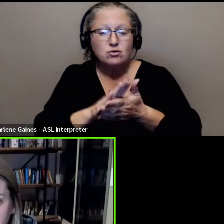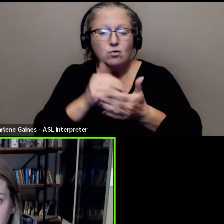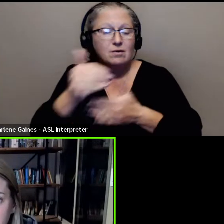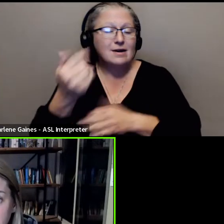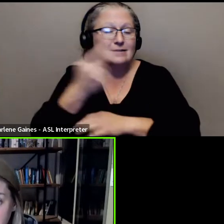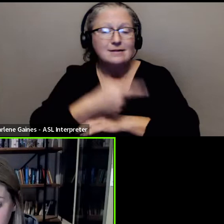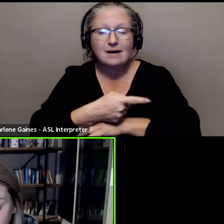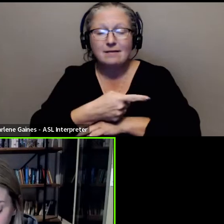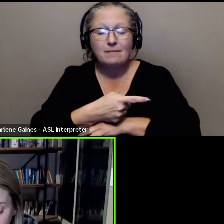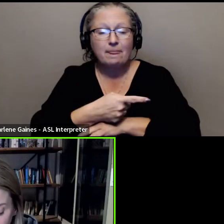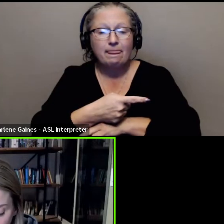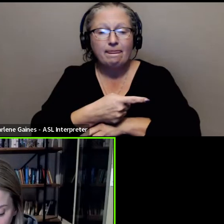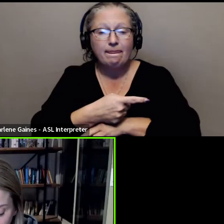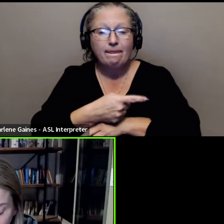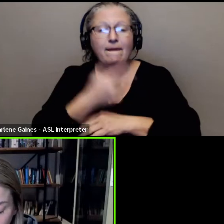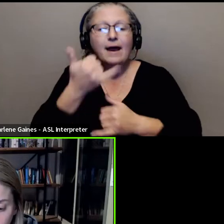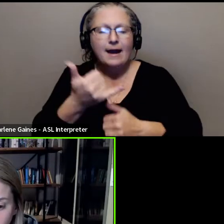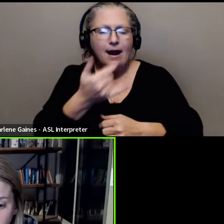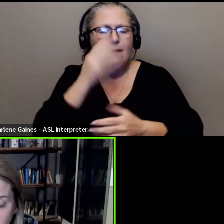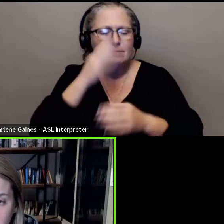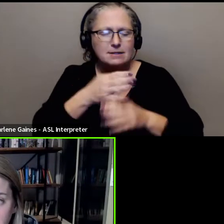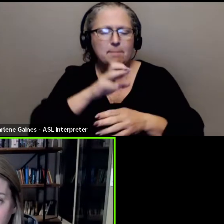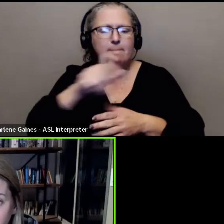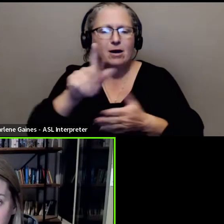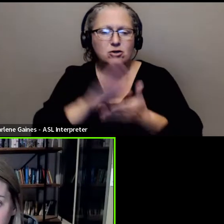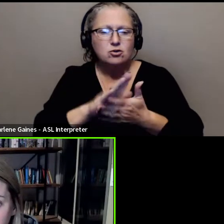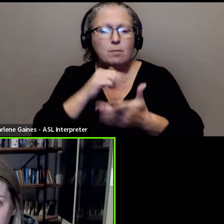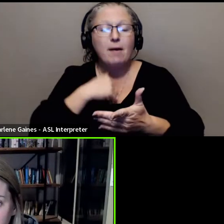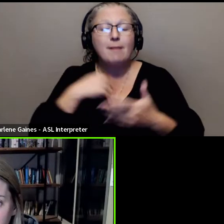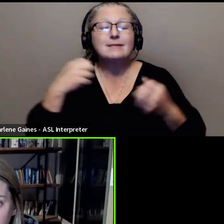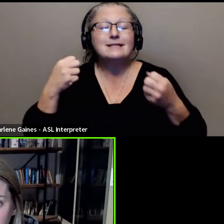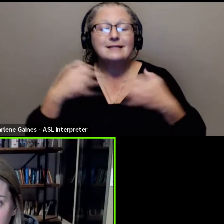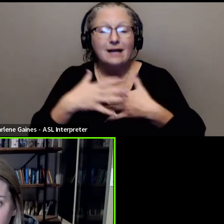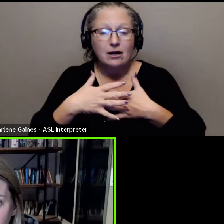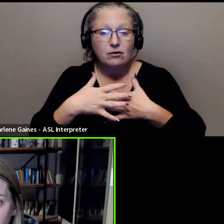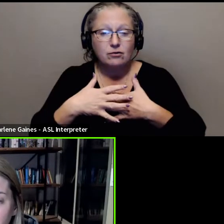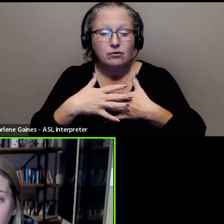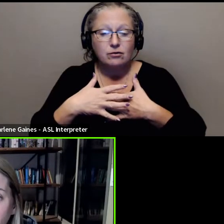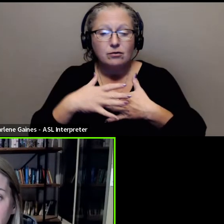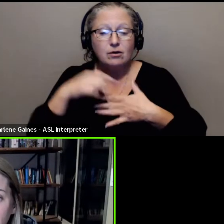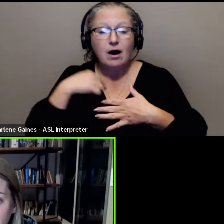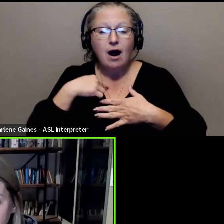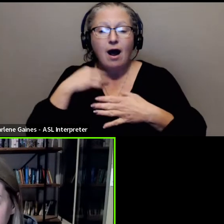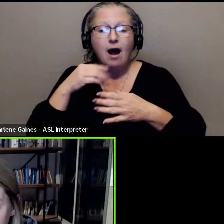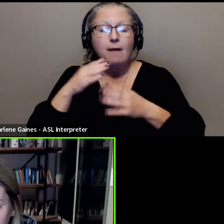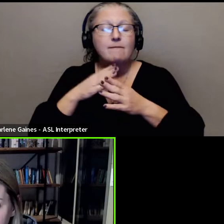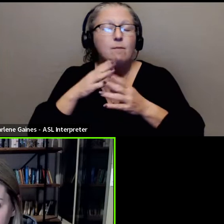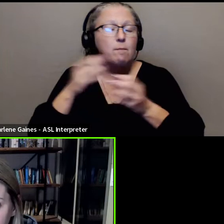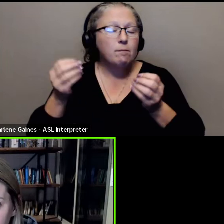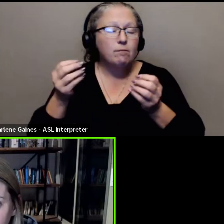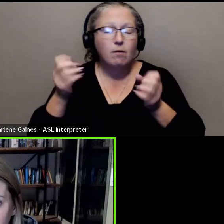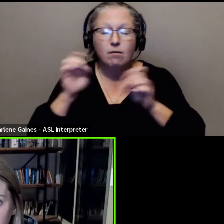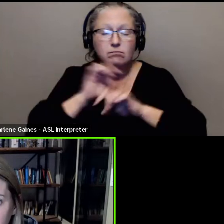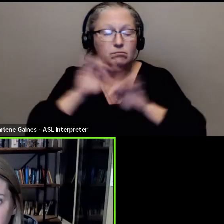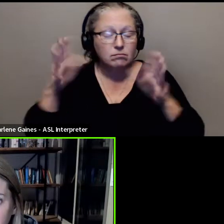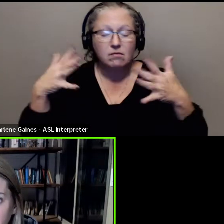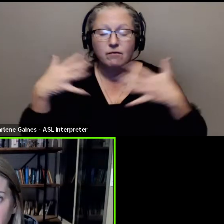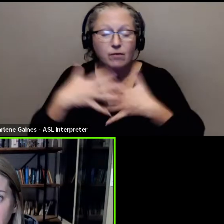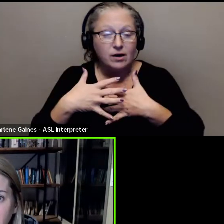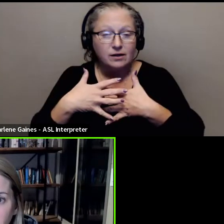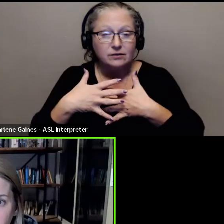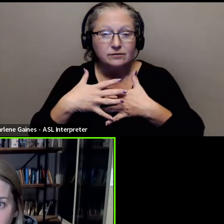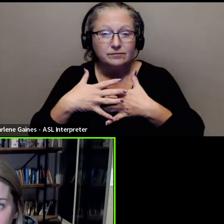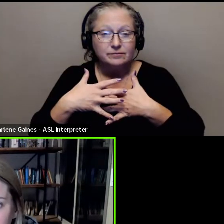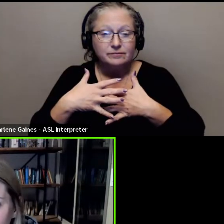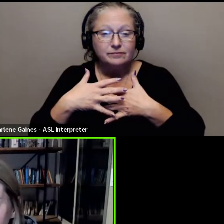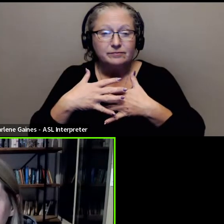after. He is back in school now, but I am scared. I am beyond frightened.